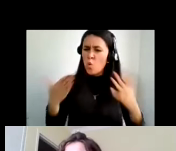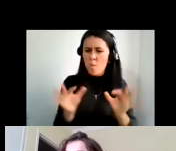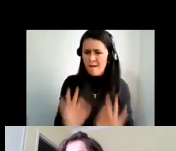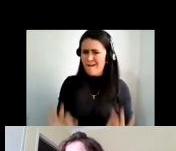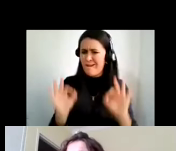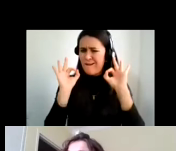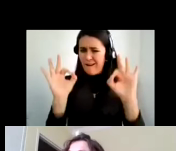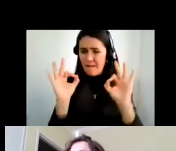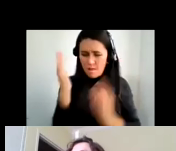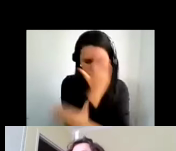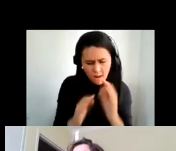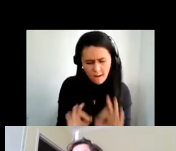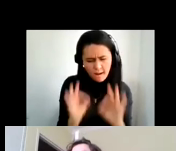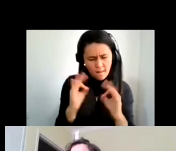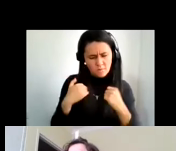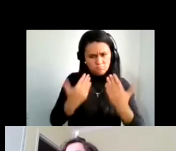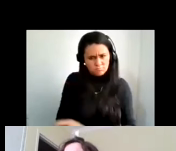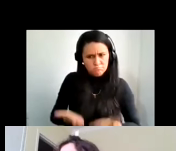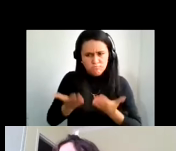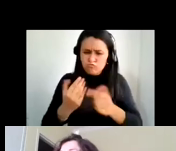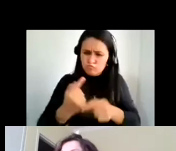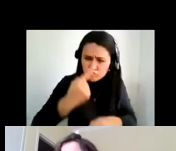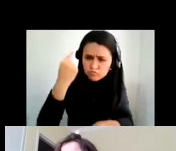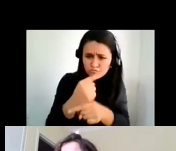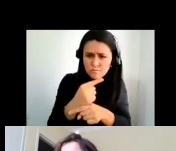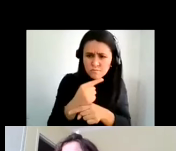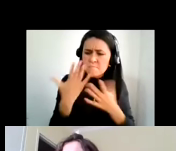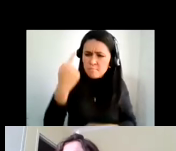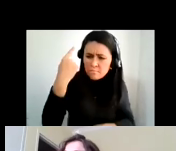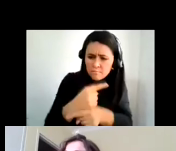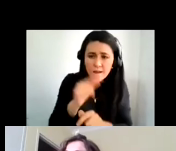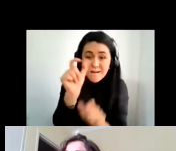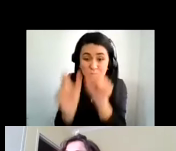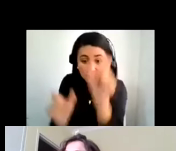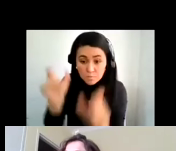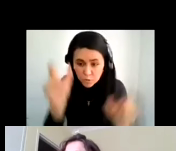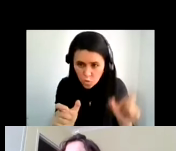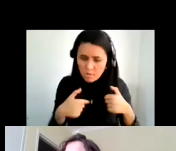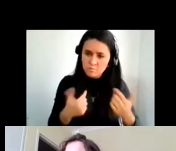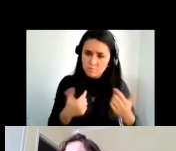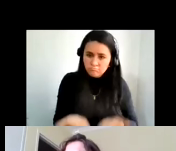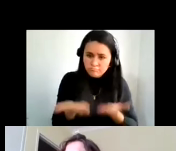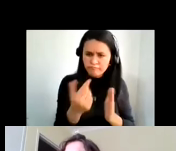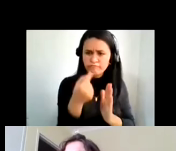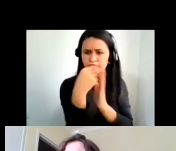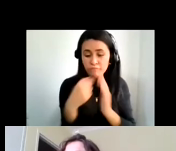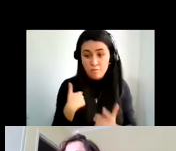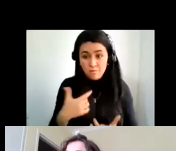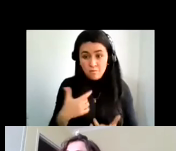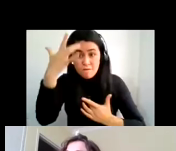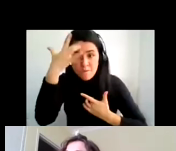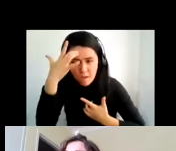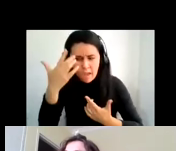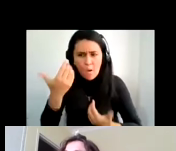obtaining the full intended treatment. That dimension was not well covered at all by the articles that were